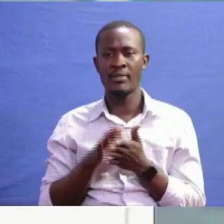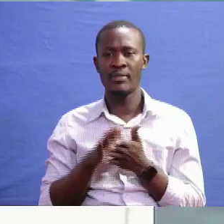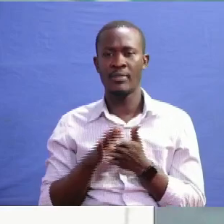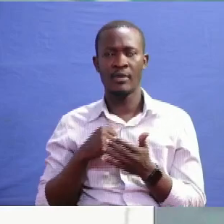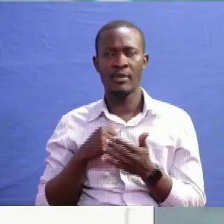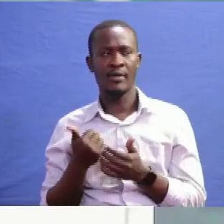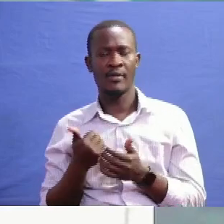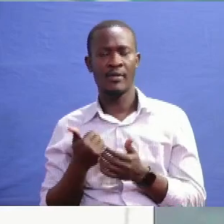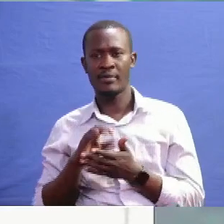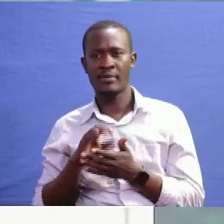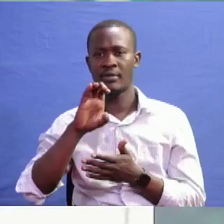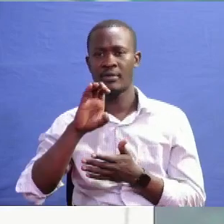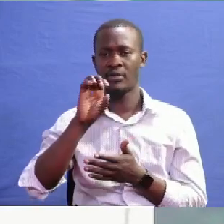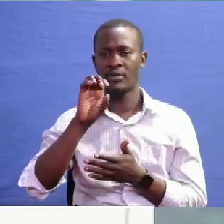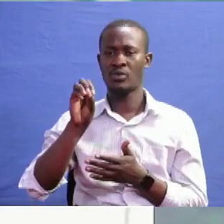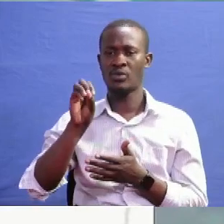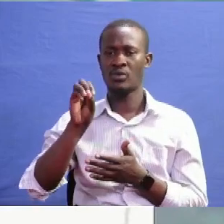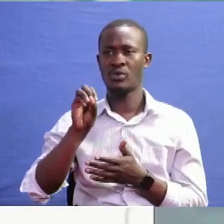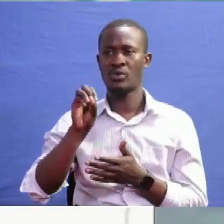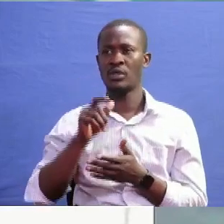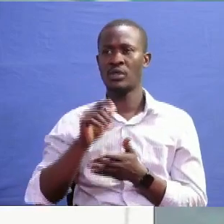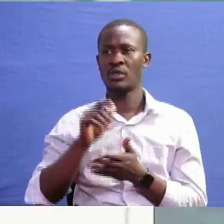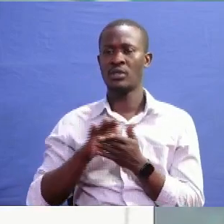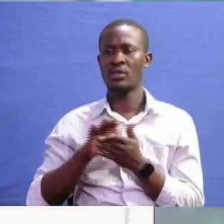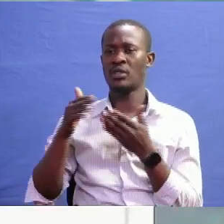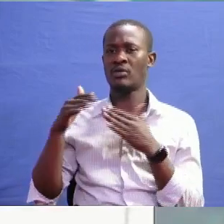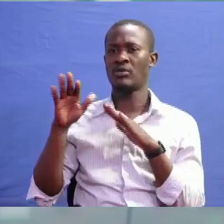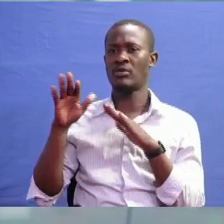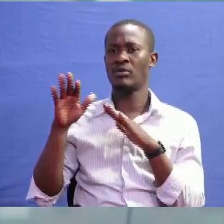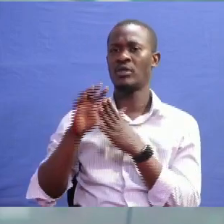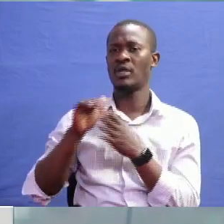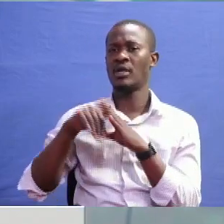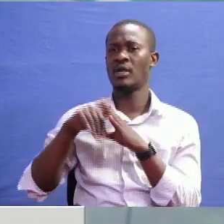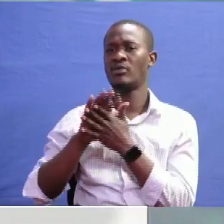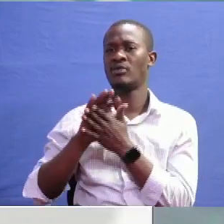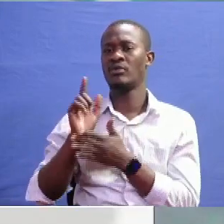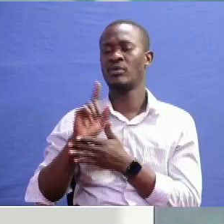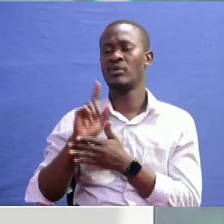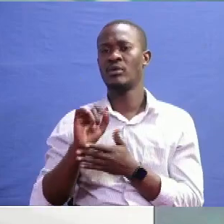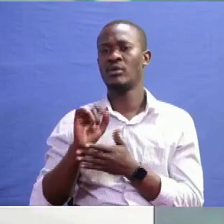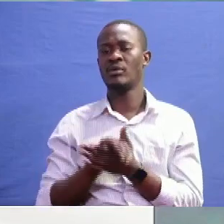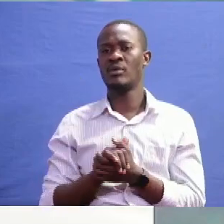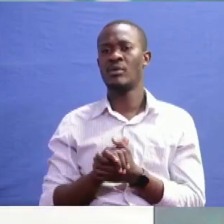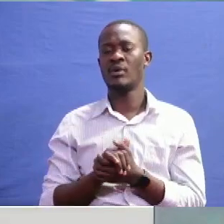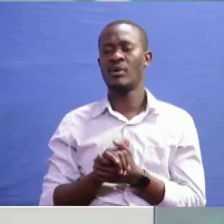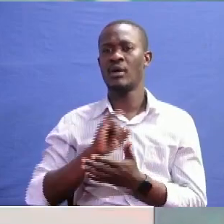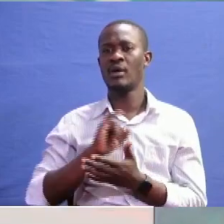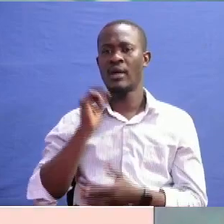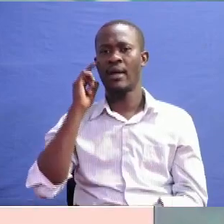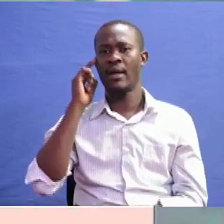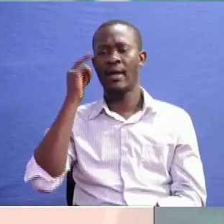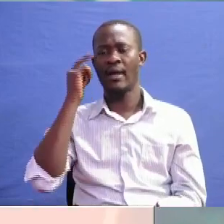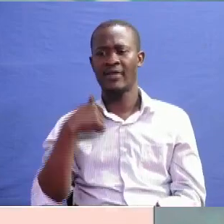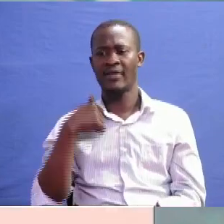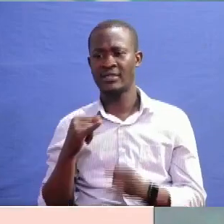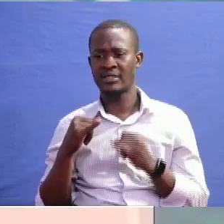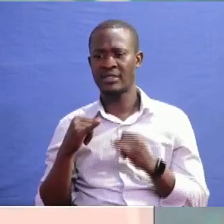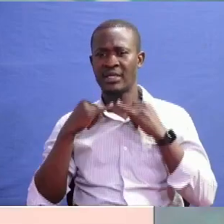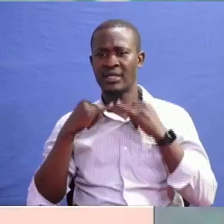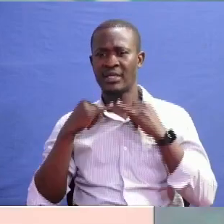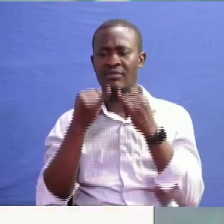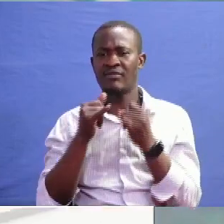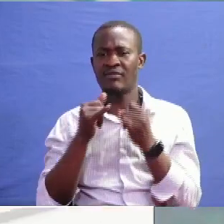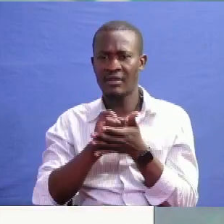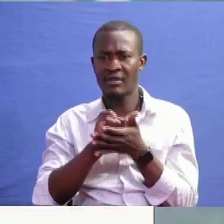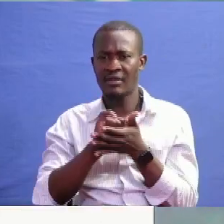my CEO, Charles Rigera. He's out of Nairobi. I think it is the information that people have